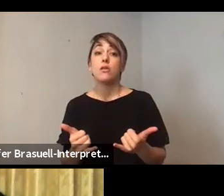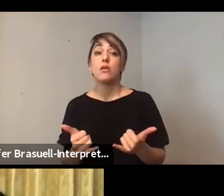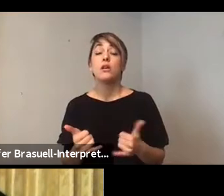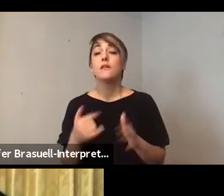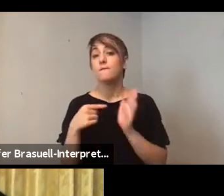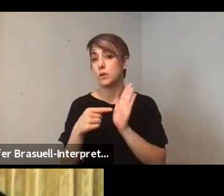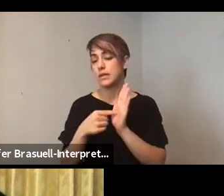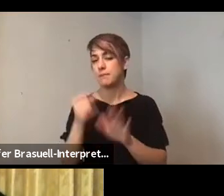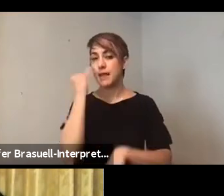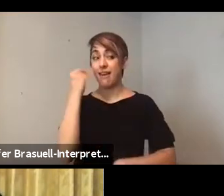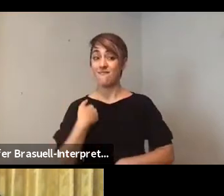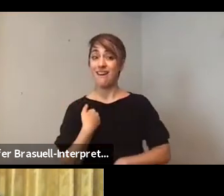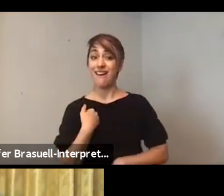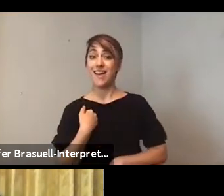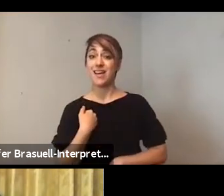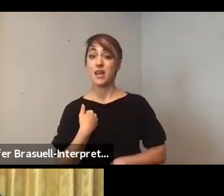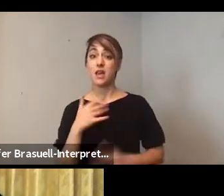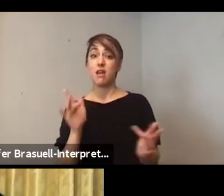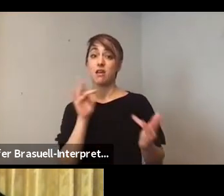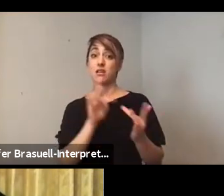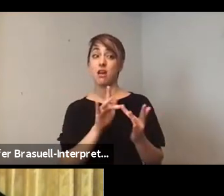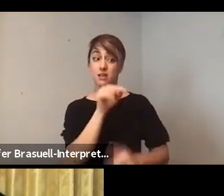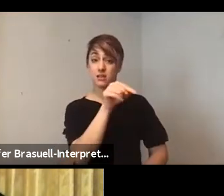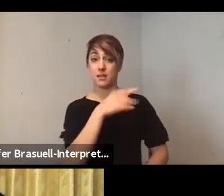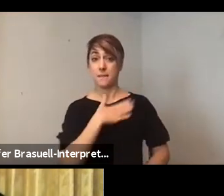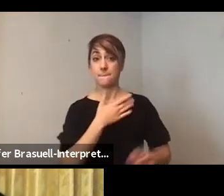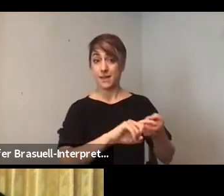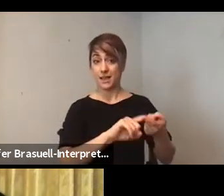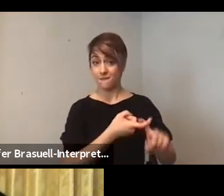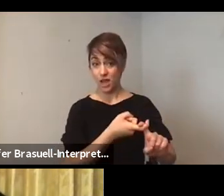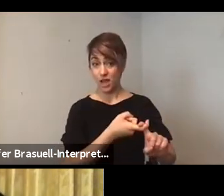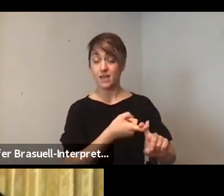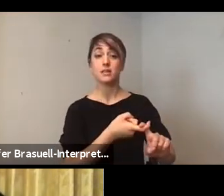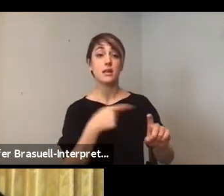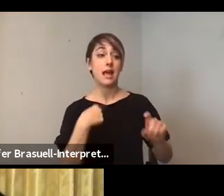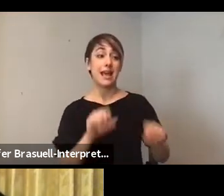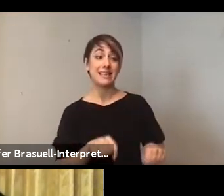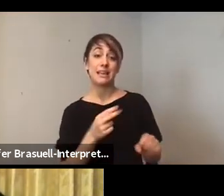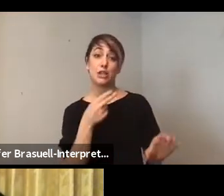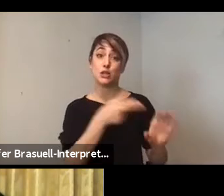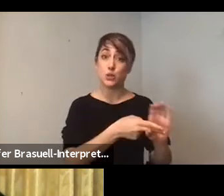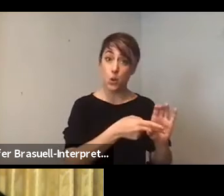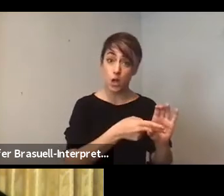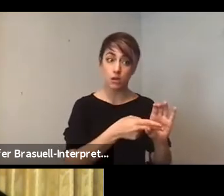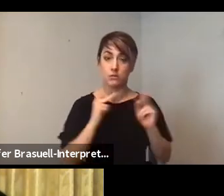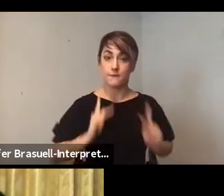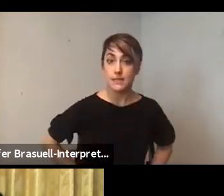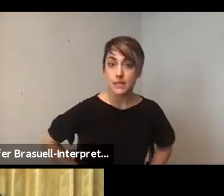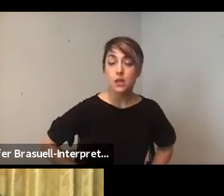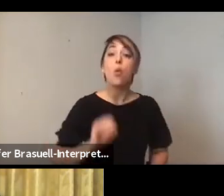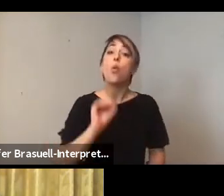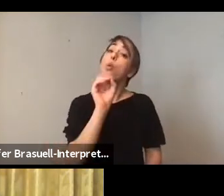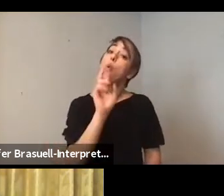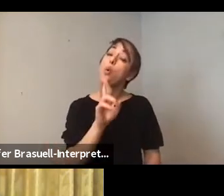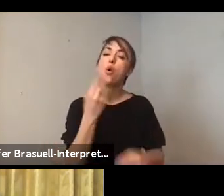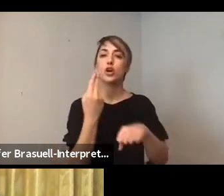friends, and then I either actually do the bike ride, or I can do it on Google Street View if I'm not able to leave my